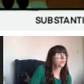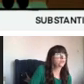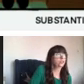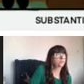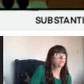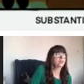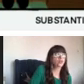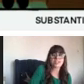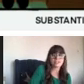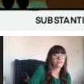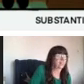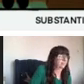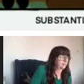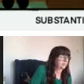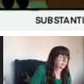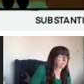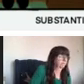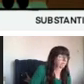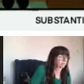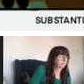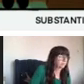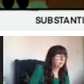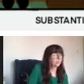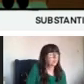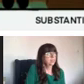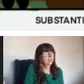there is a beautiful view beyond that fence.